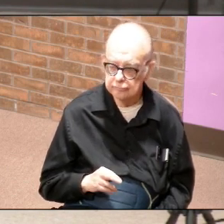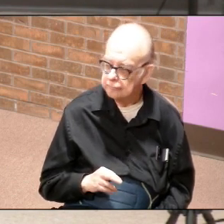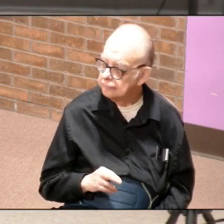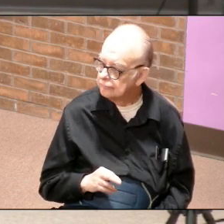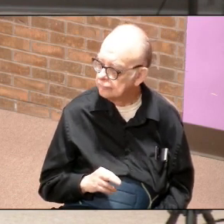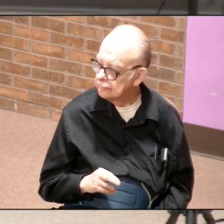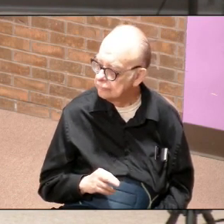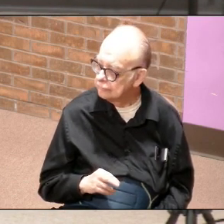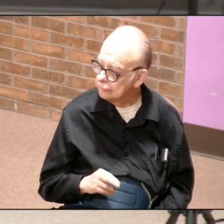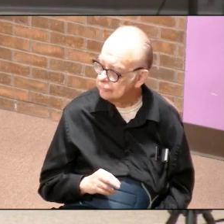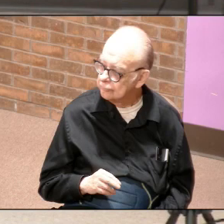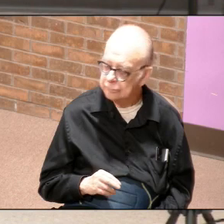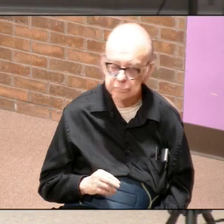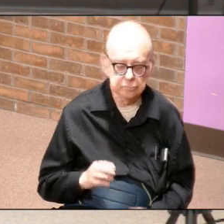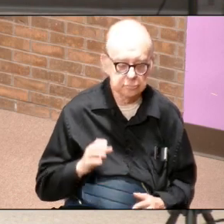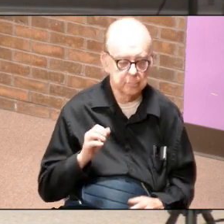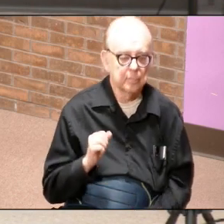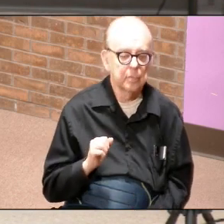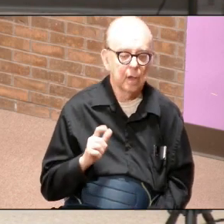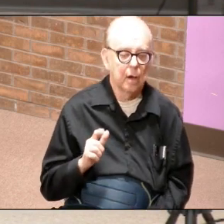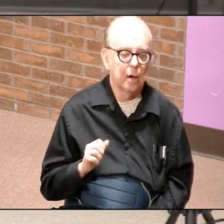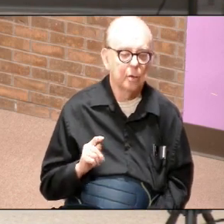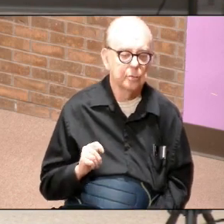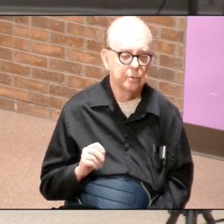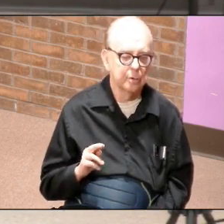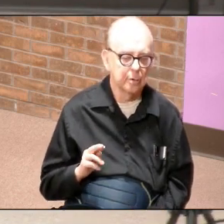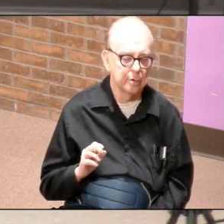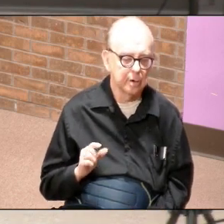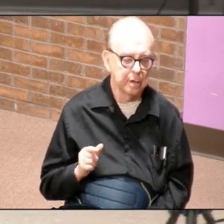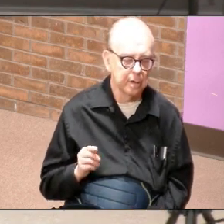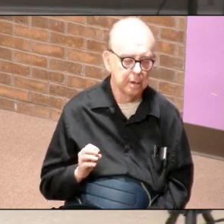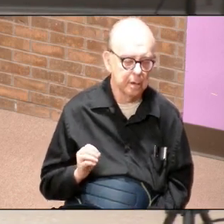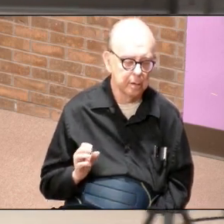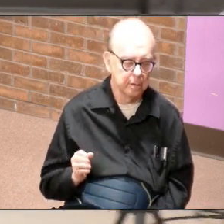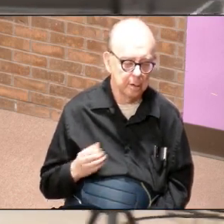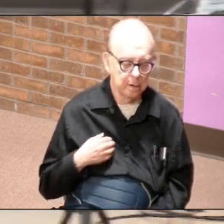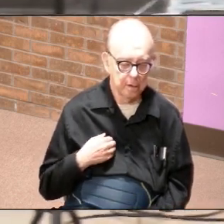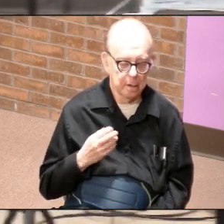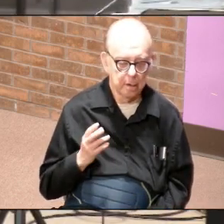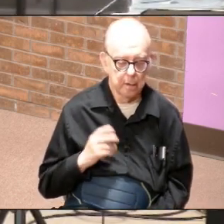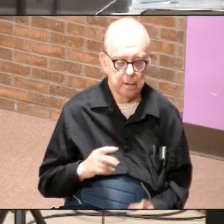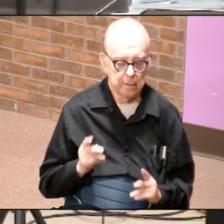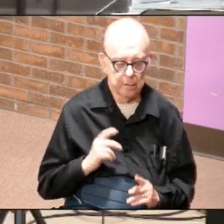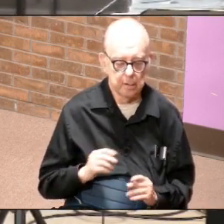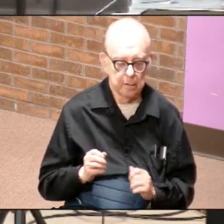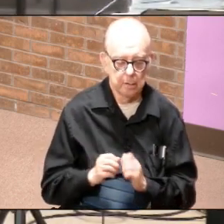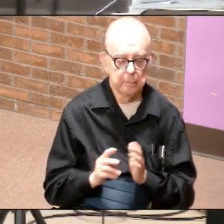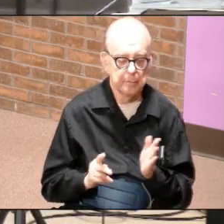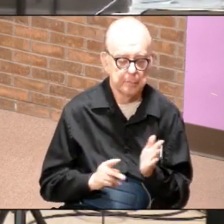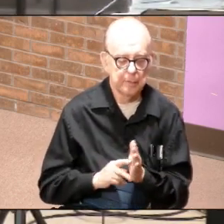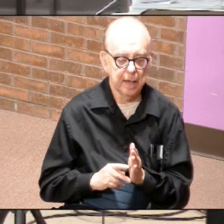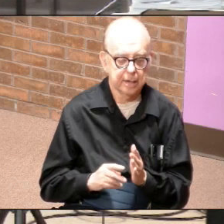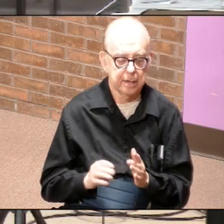What is it? Alter Ego. And you've got these people backstage